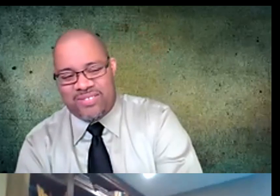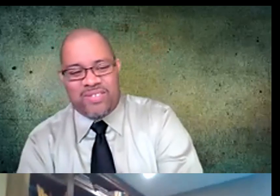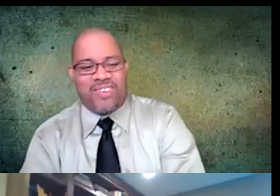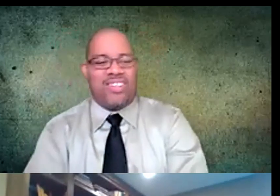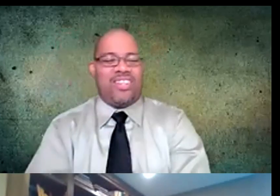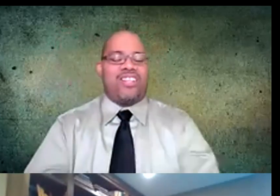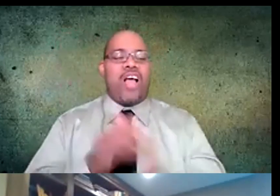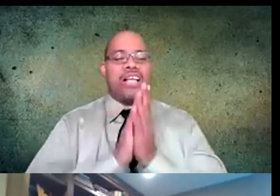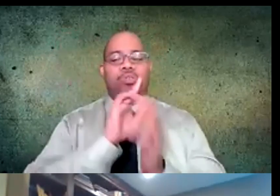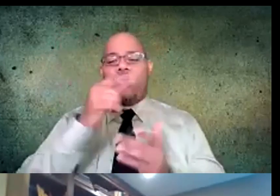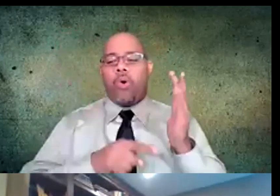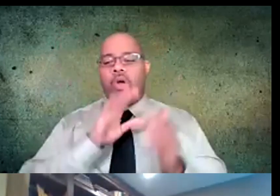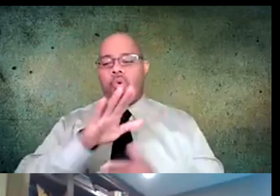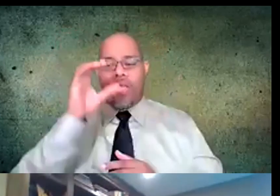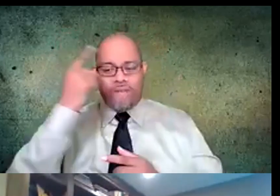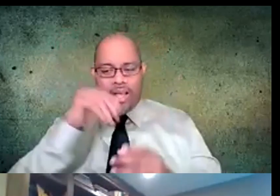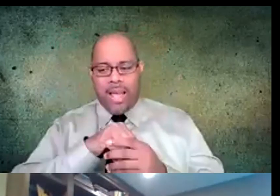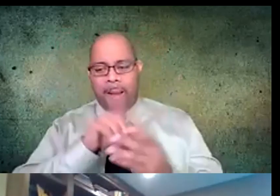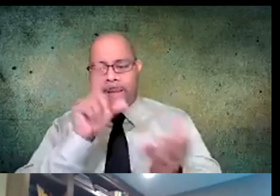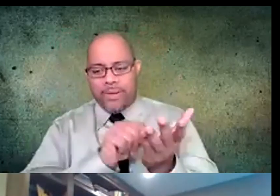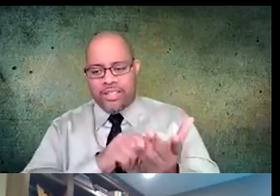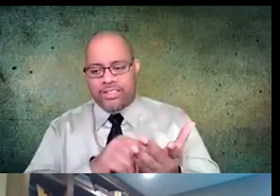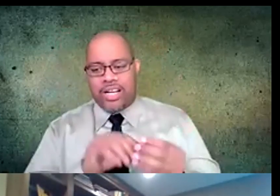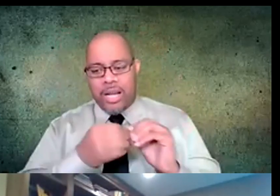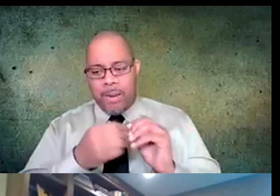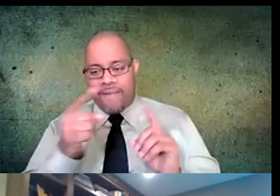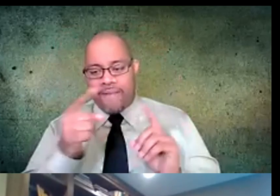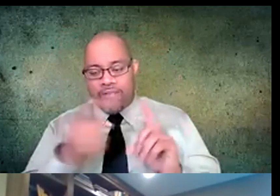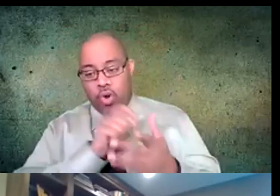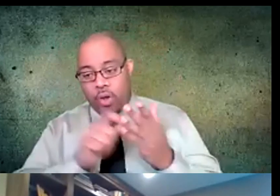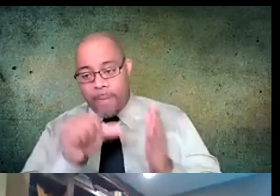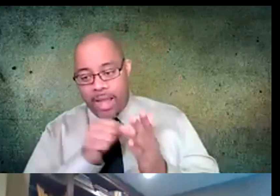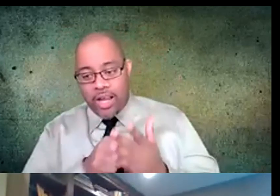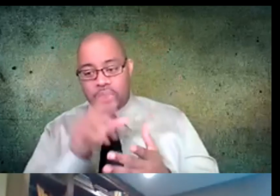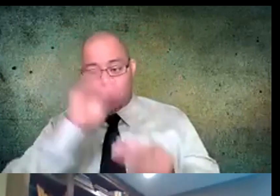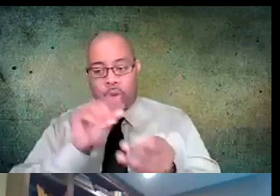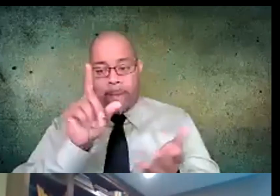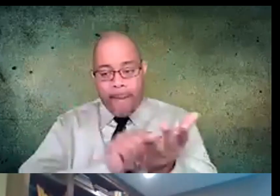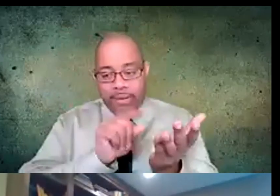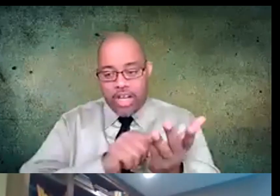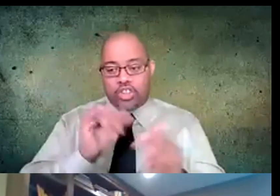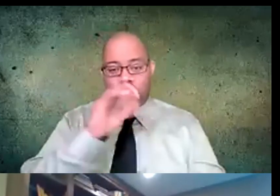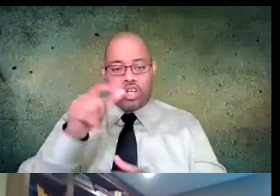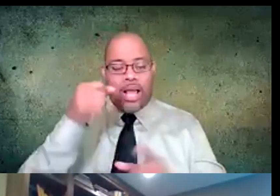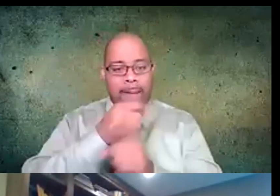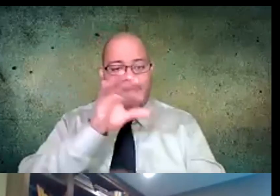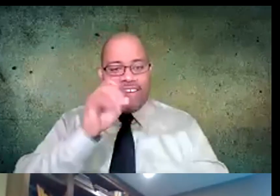the question, what are you looking for in the publication? Number of first author papers, total pubs, journals, impact factors.